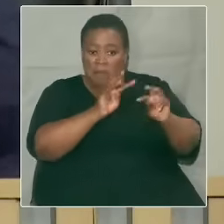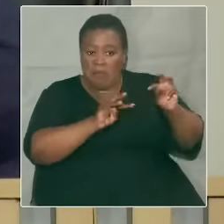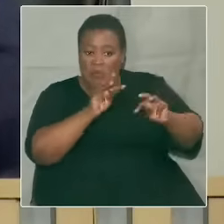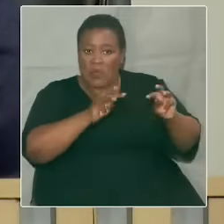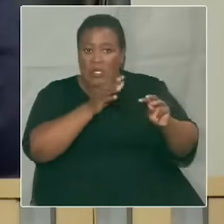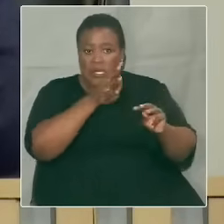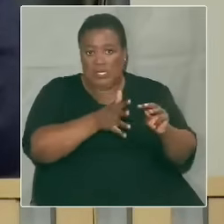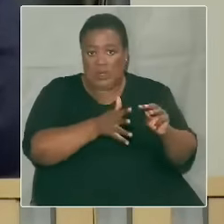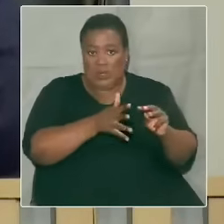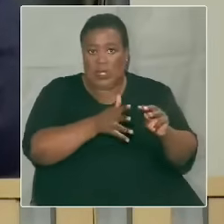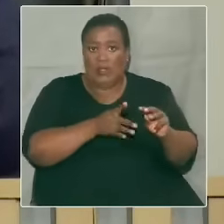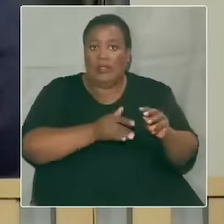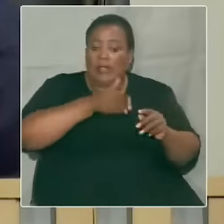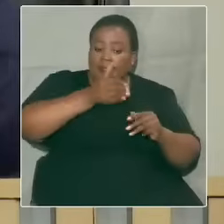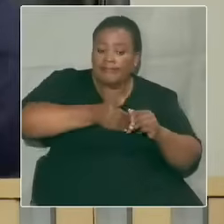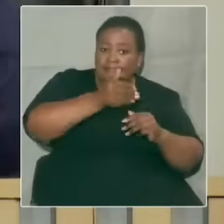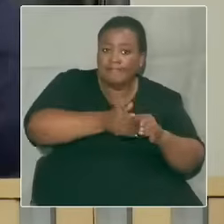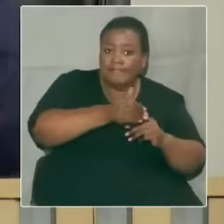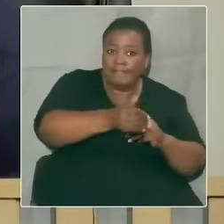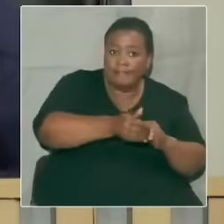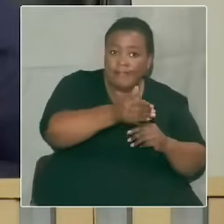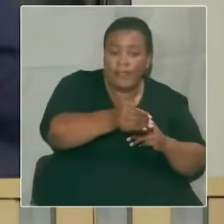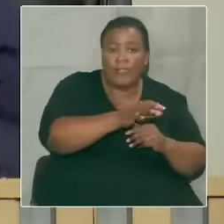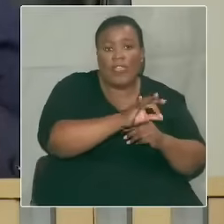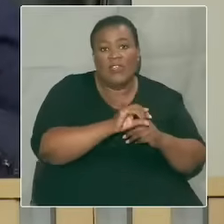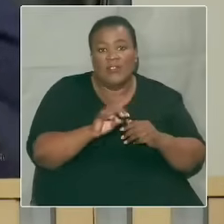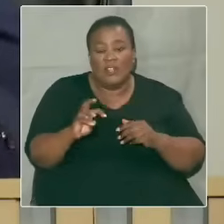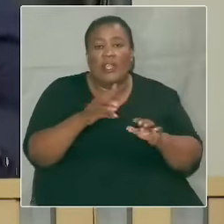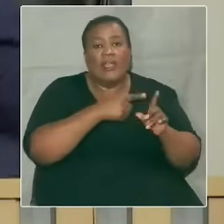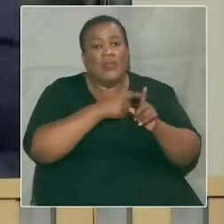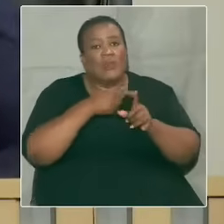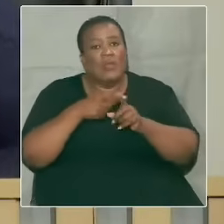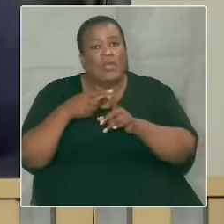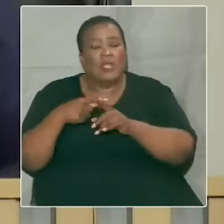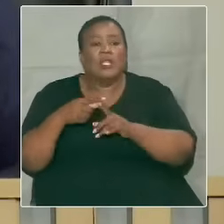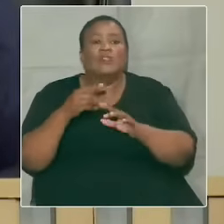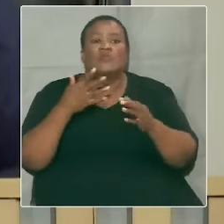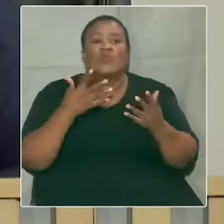match-off is. The tactical jogs, there were about 4,